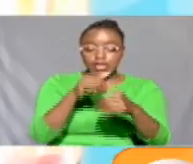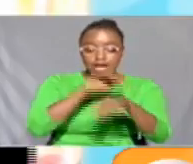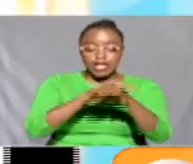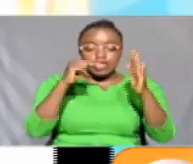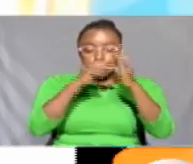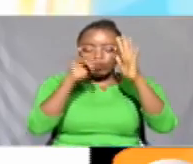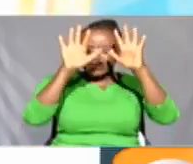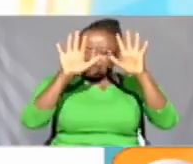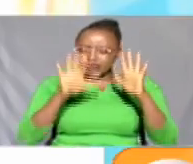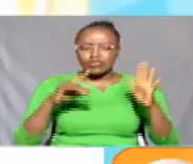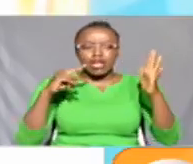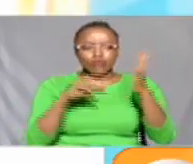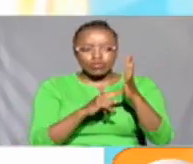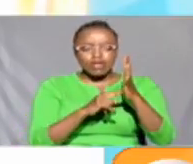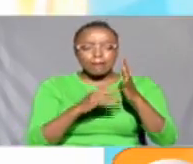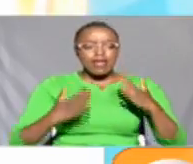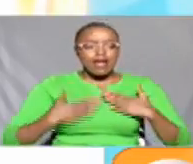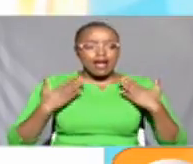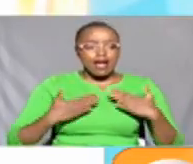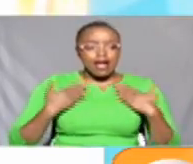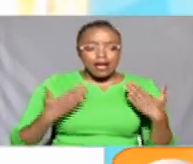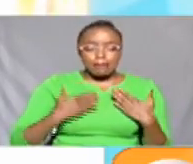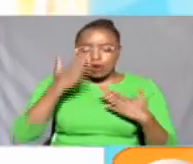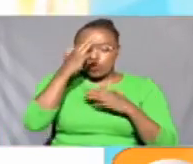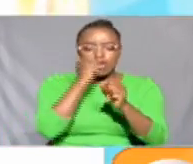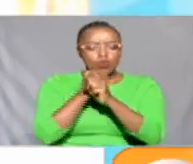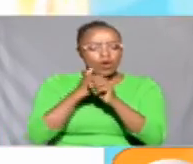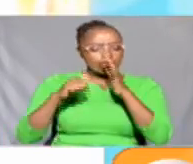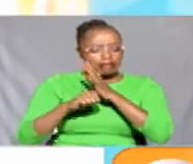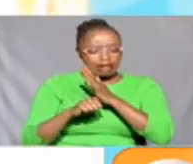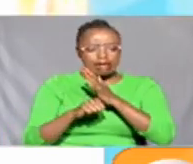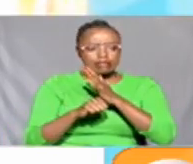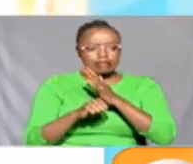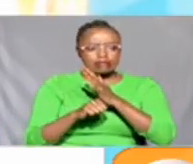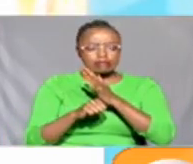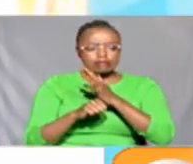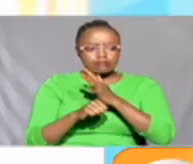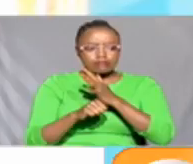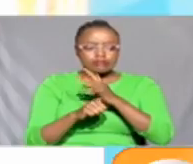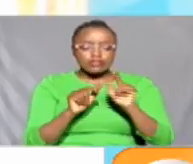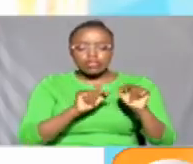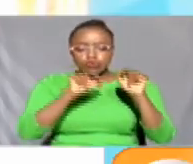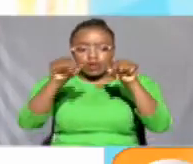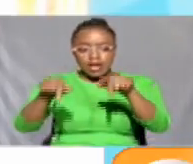points, very important points, and I'm happy for the boys. They're working very hard, and up to